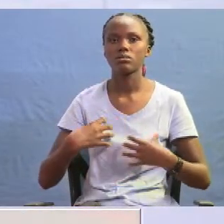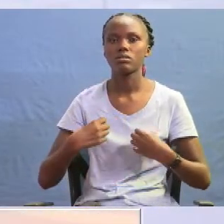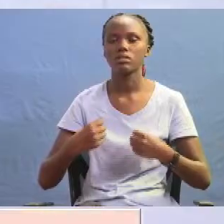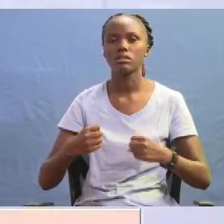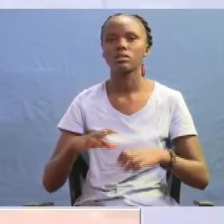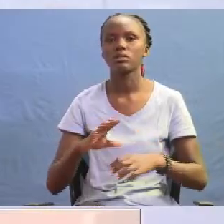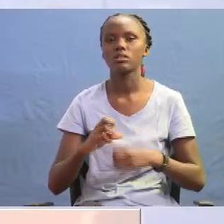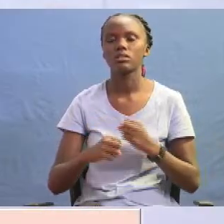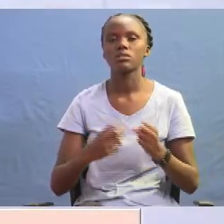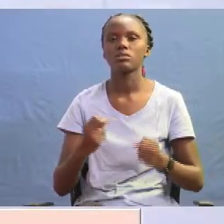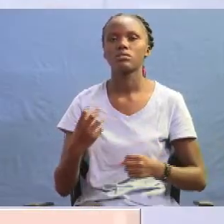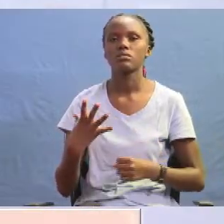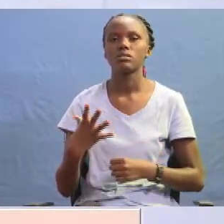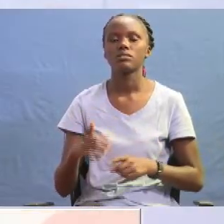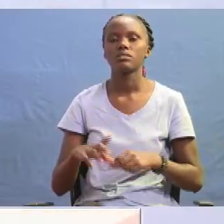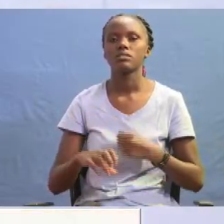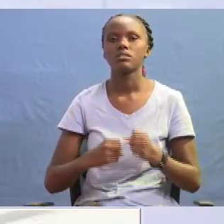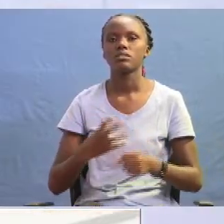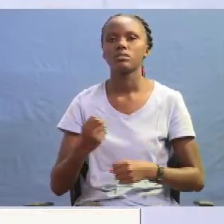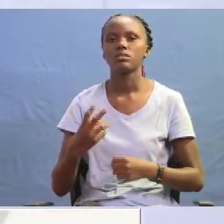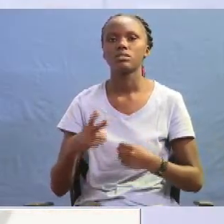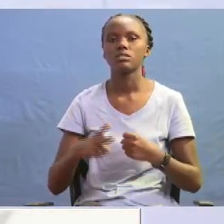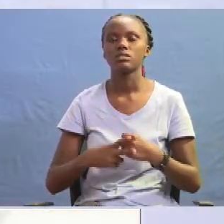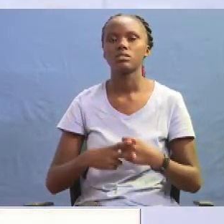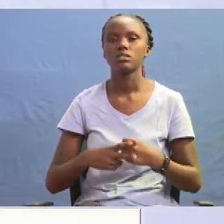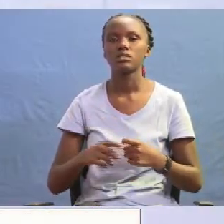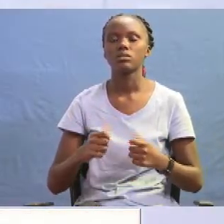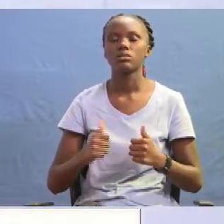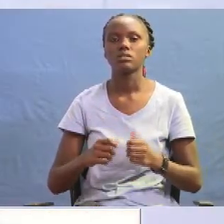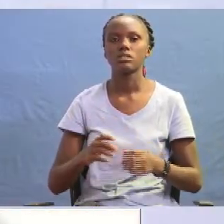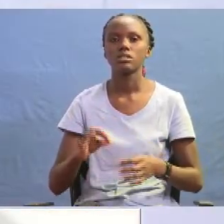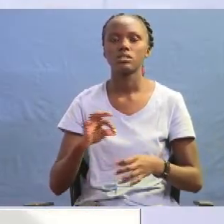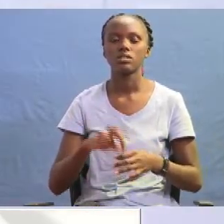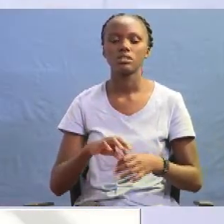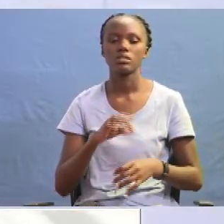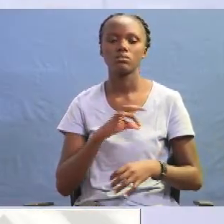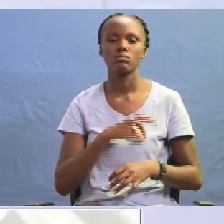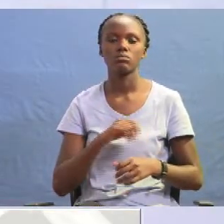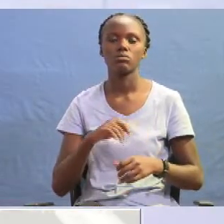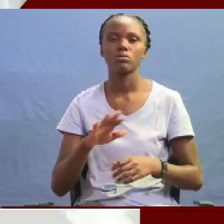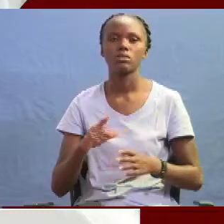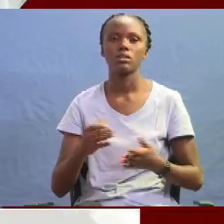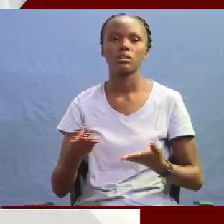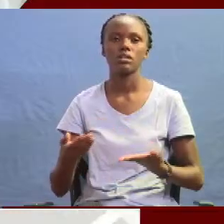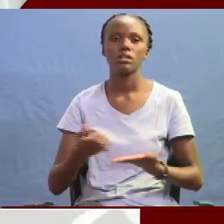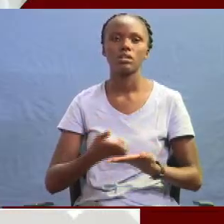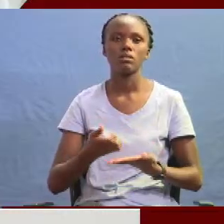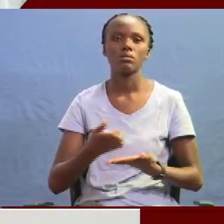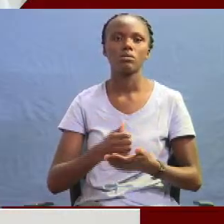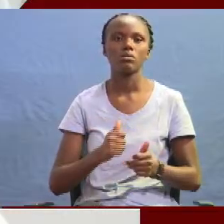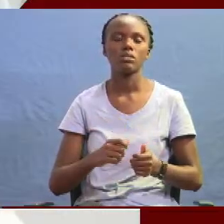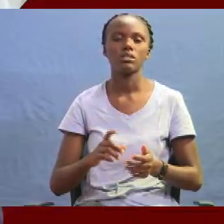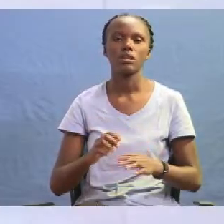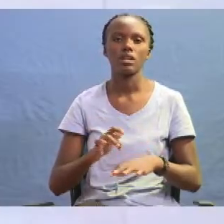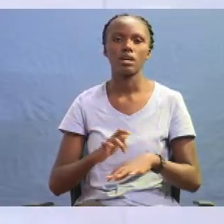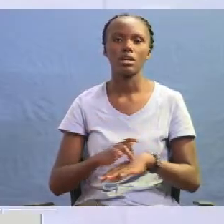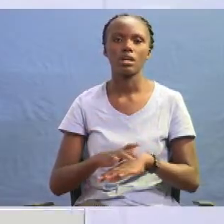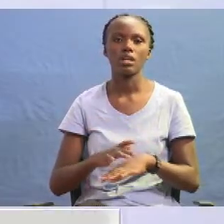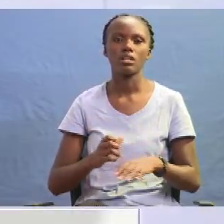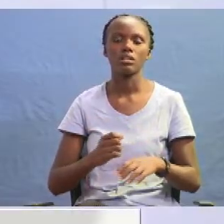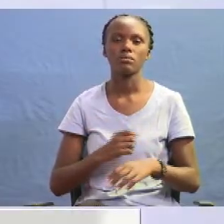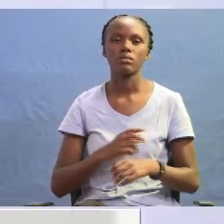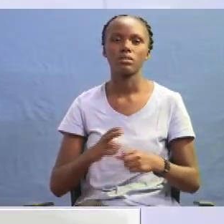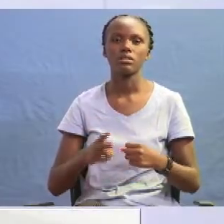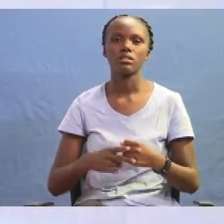the 2025-2026 BSc Nursing Internship placements. In early July, reports revealed that